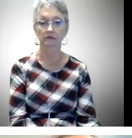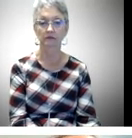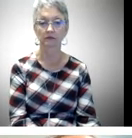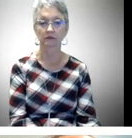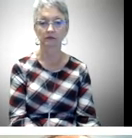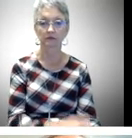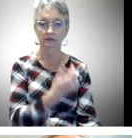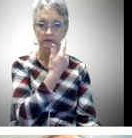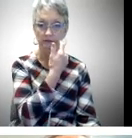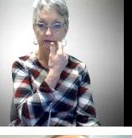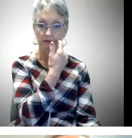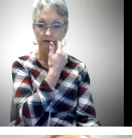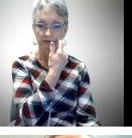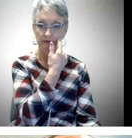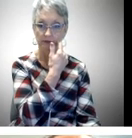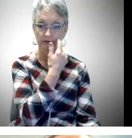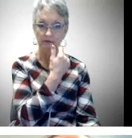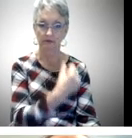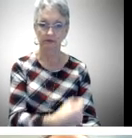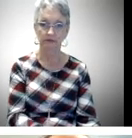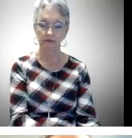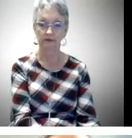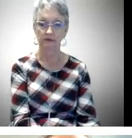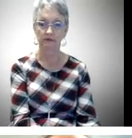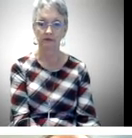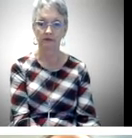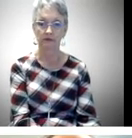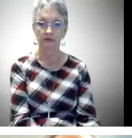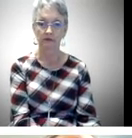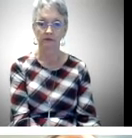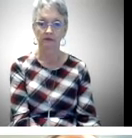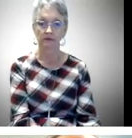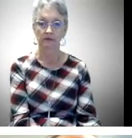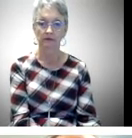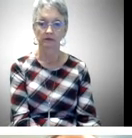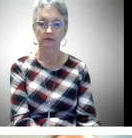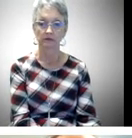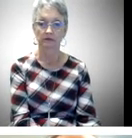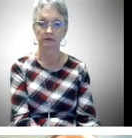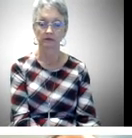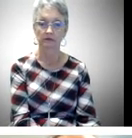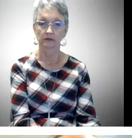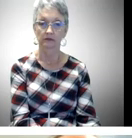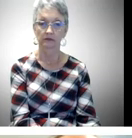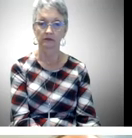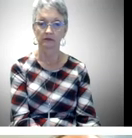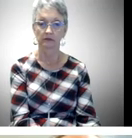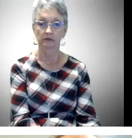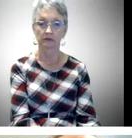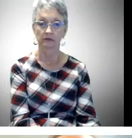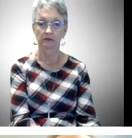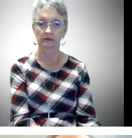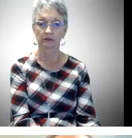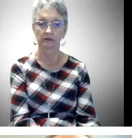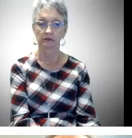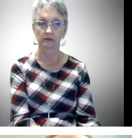for example, if we have a young person who turns 18 and they have a supported decision-making agreement and they're getting